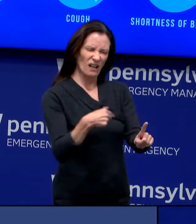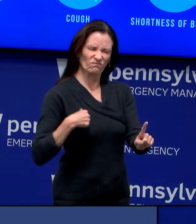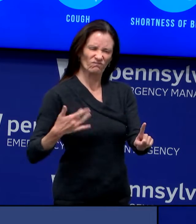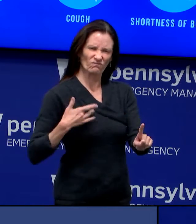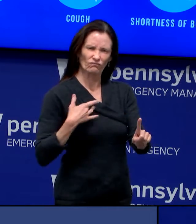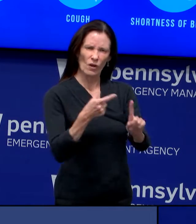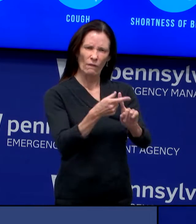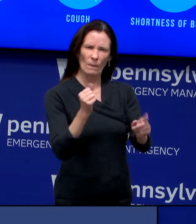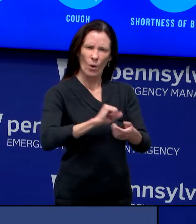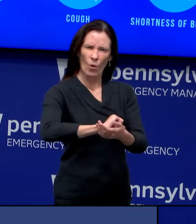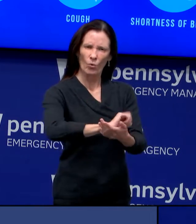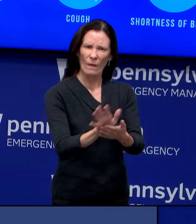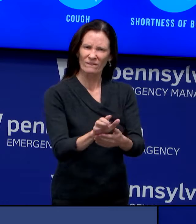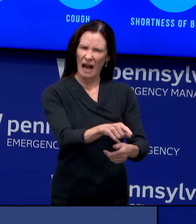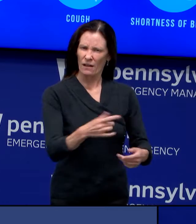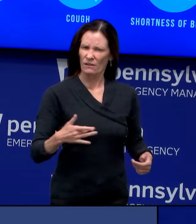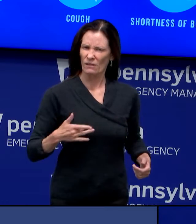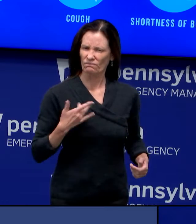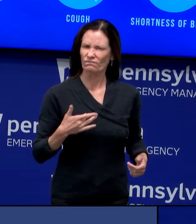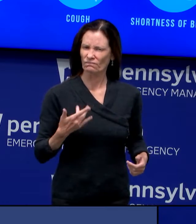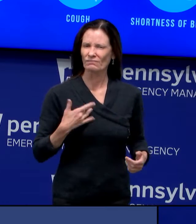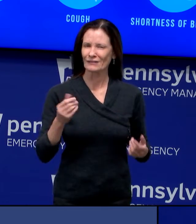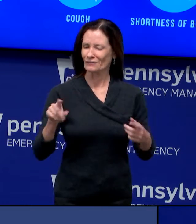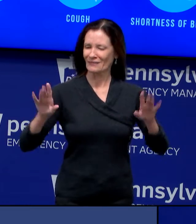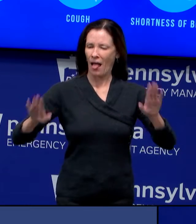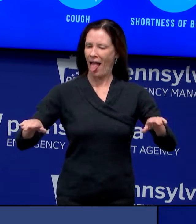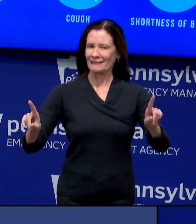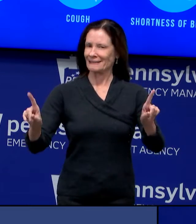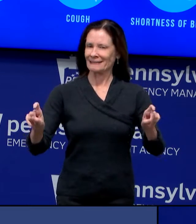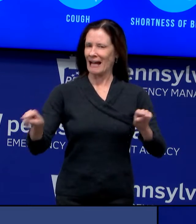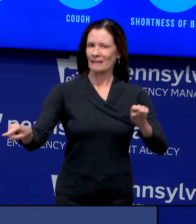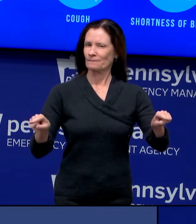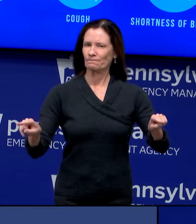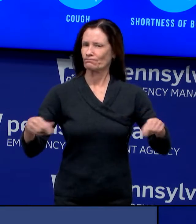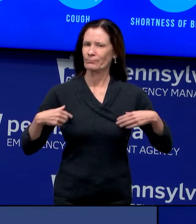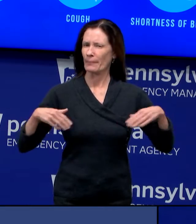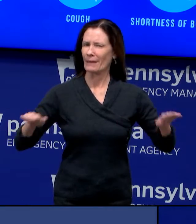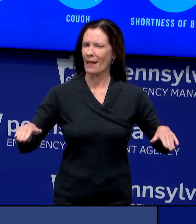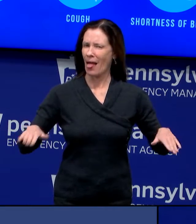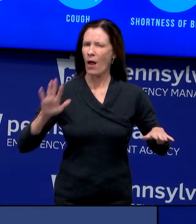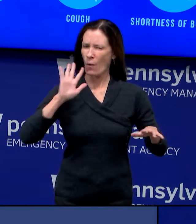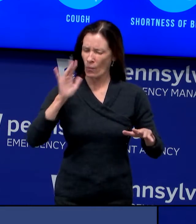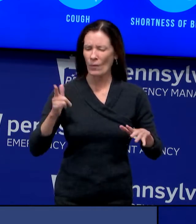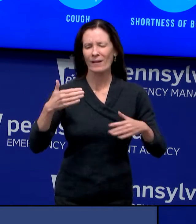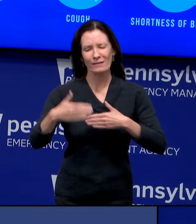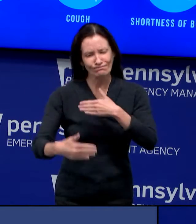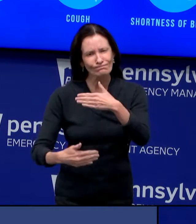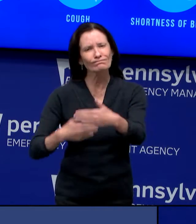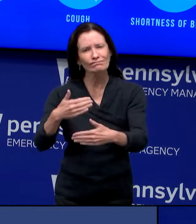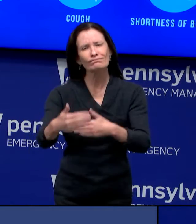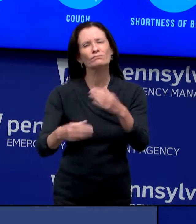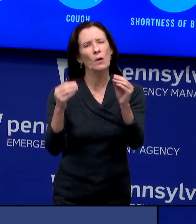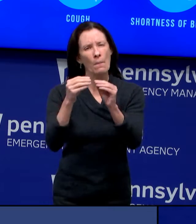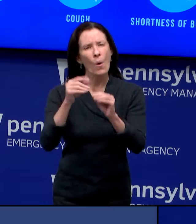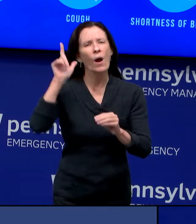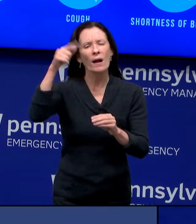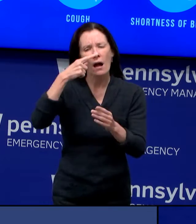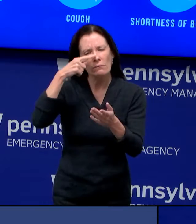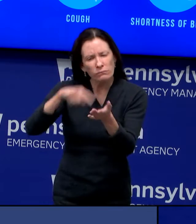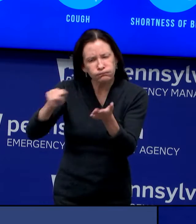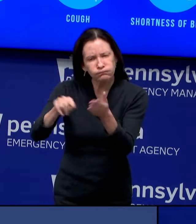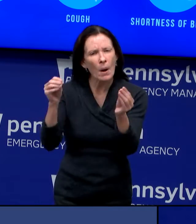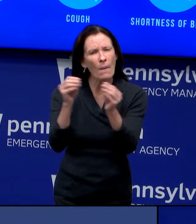confirmed test. This verification process is very intensive, and under normal circumstances, it can